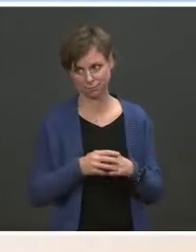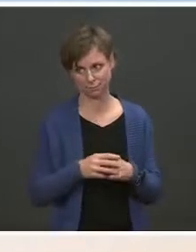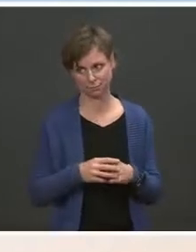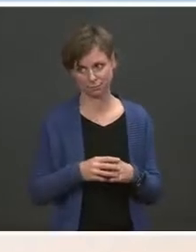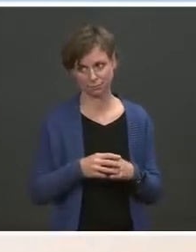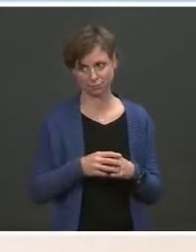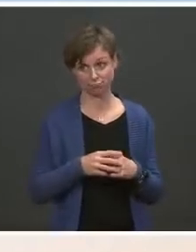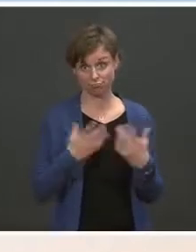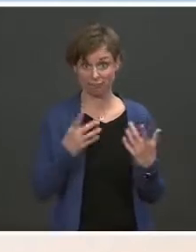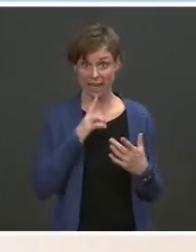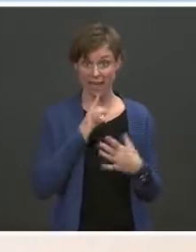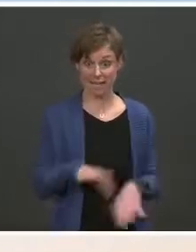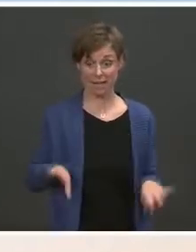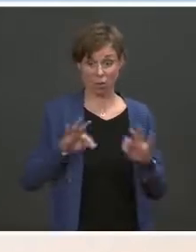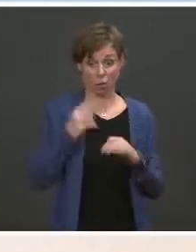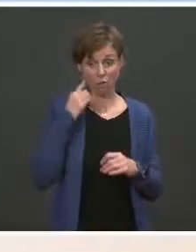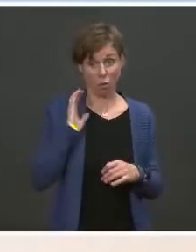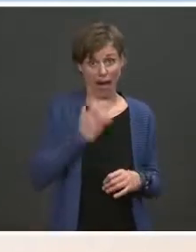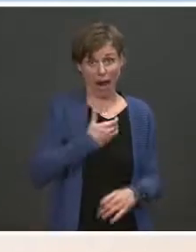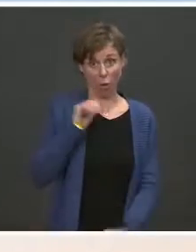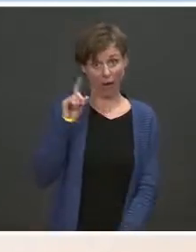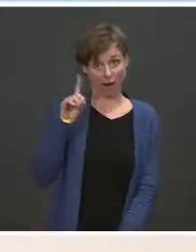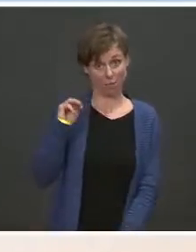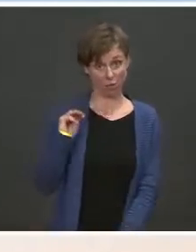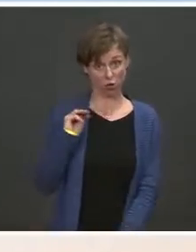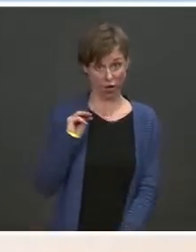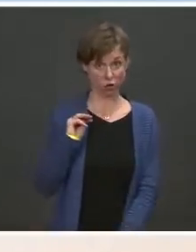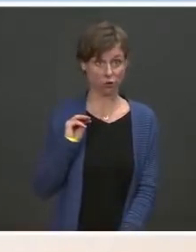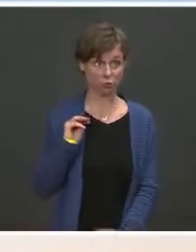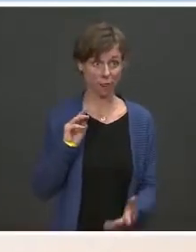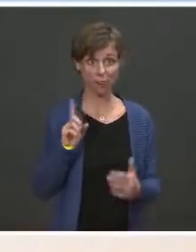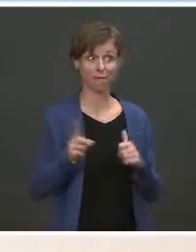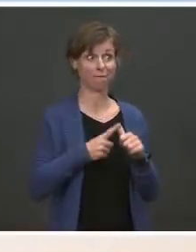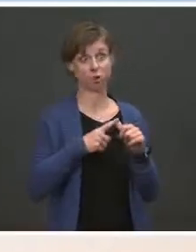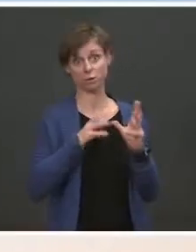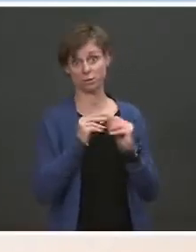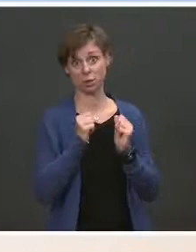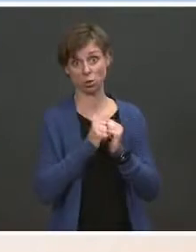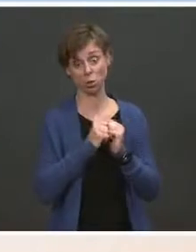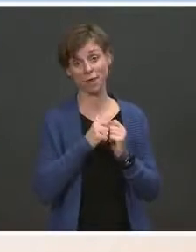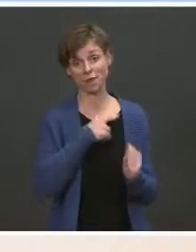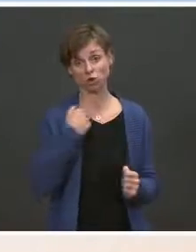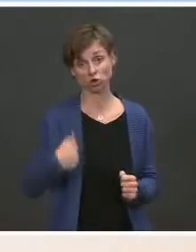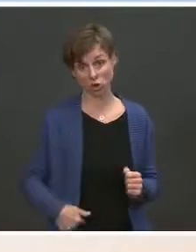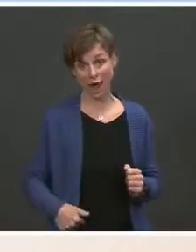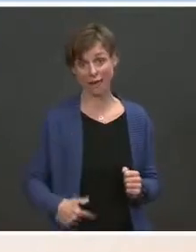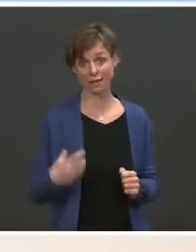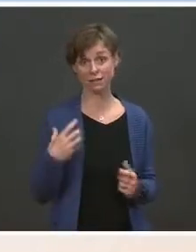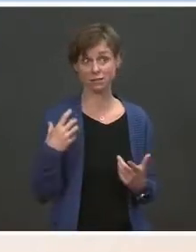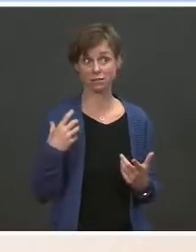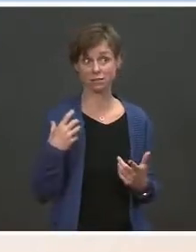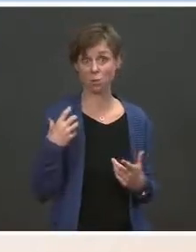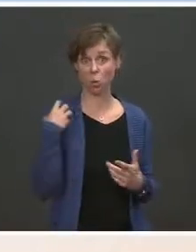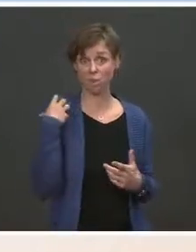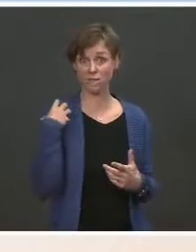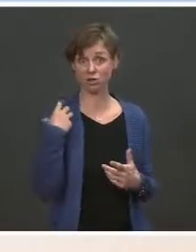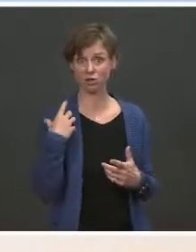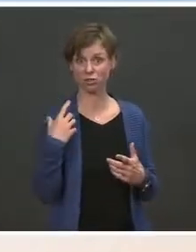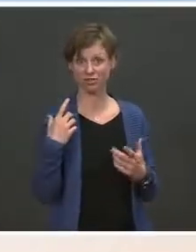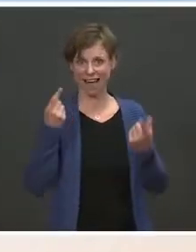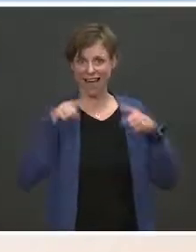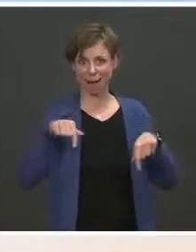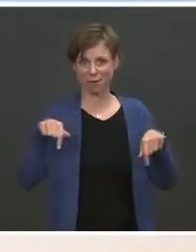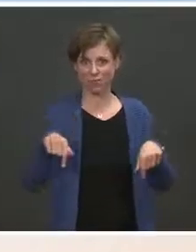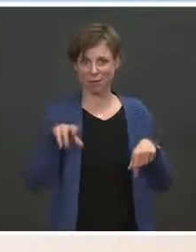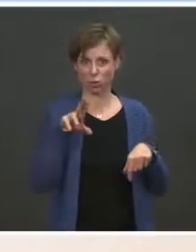to our administration that the first meeting with Chinese officials be held on American soil and occur after we have met and